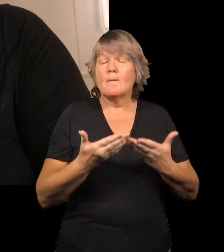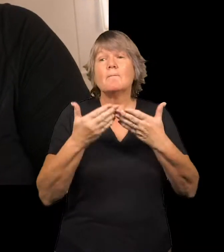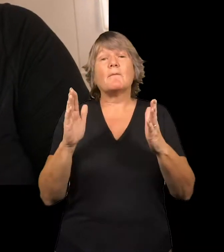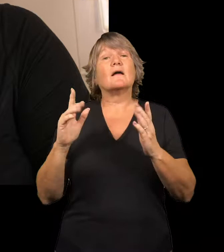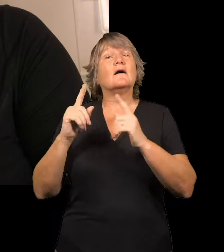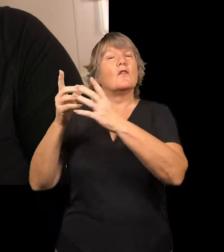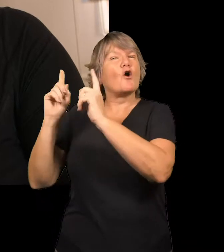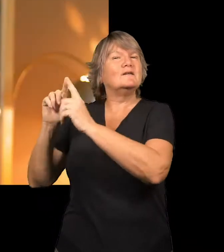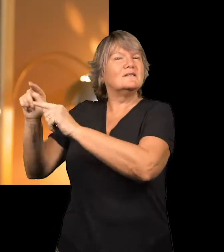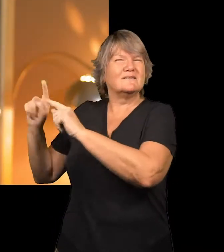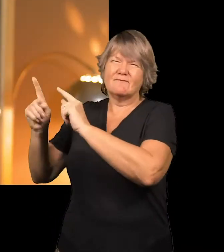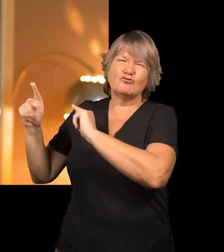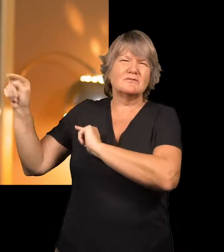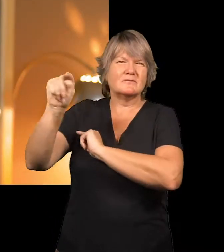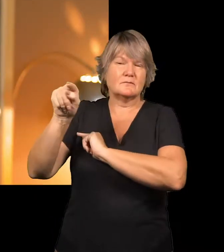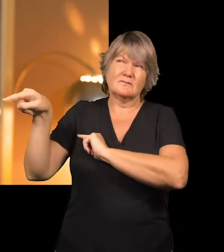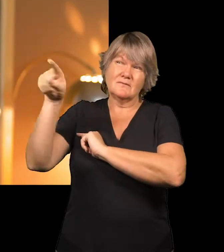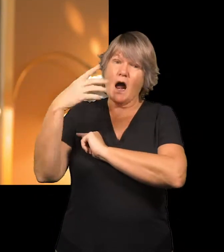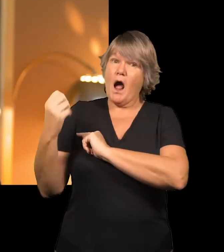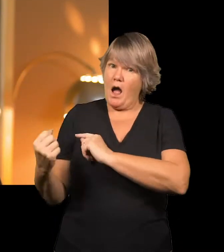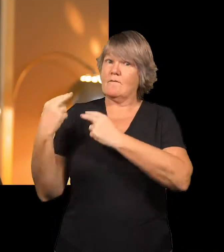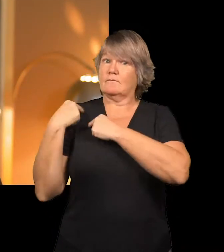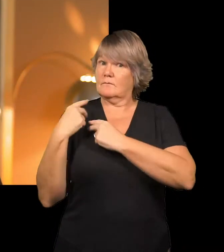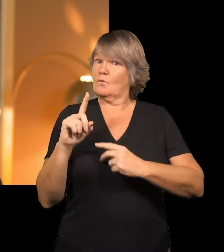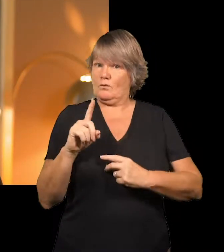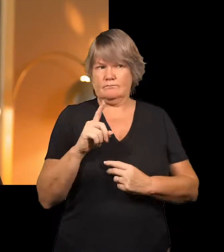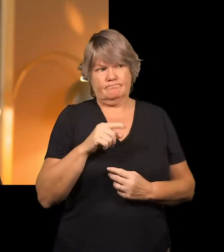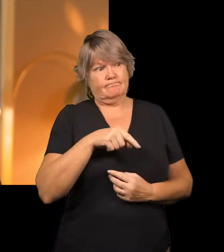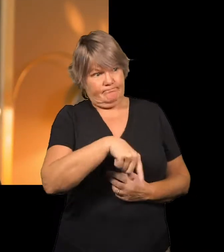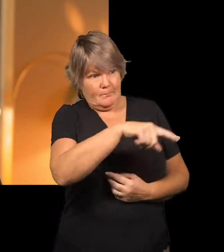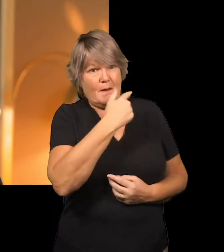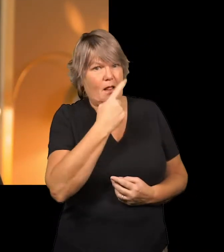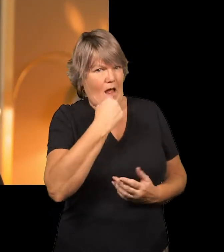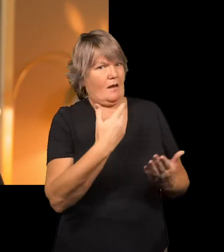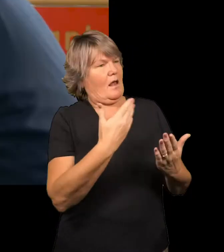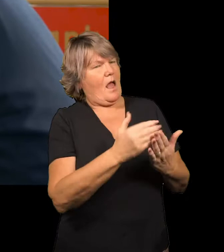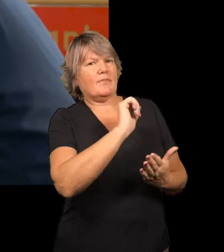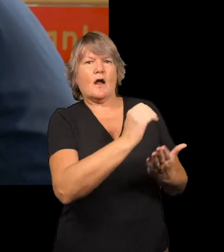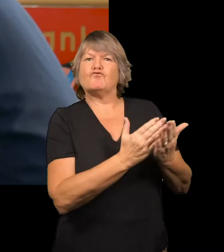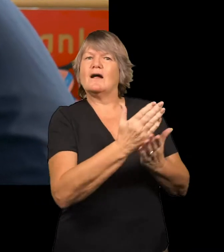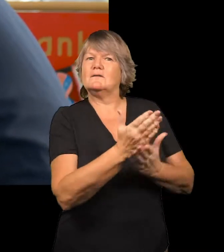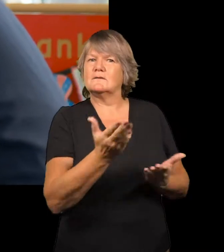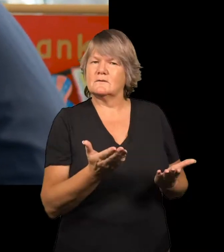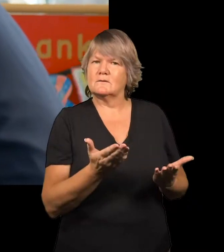have a duty to be able to respond to people's rights, and that's really important that people know that they can claim their rights.